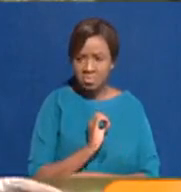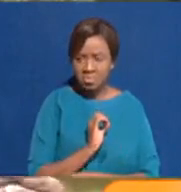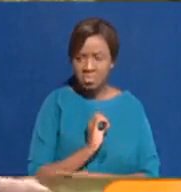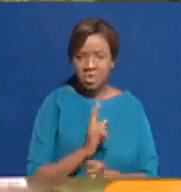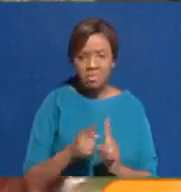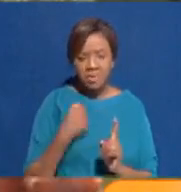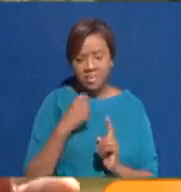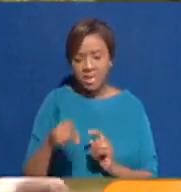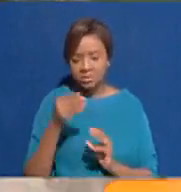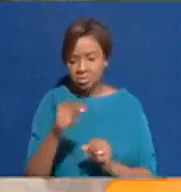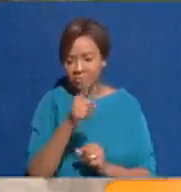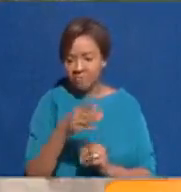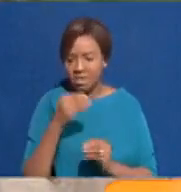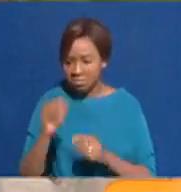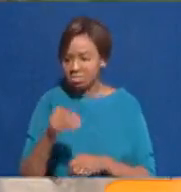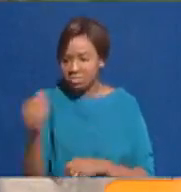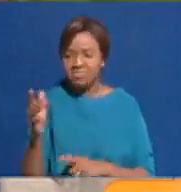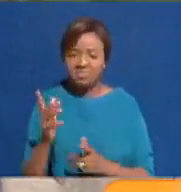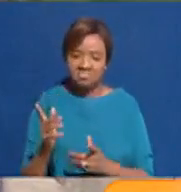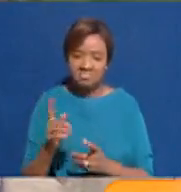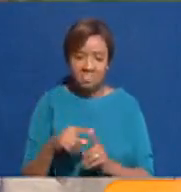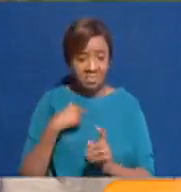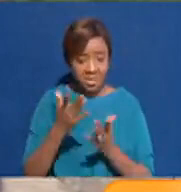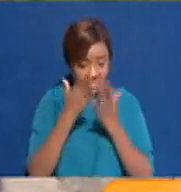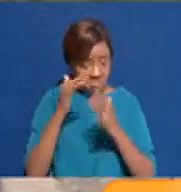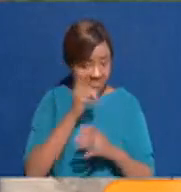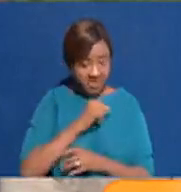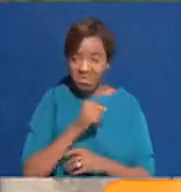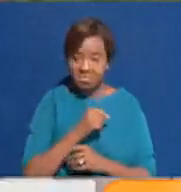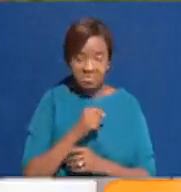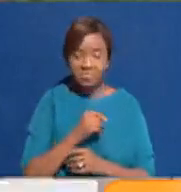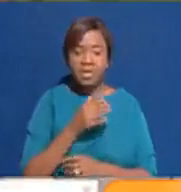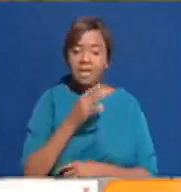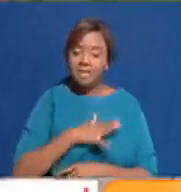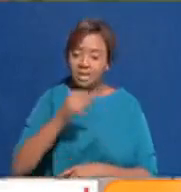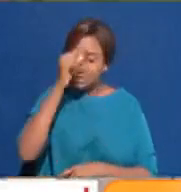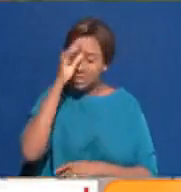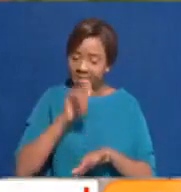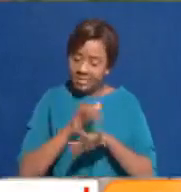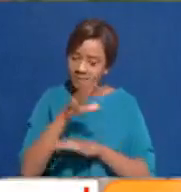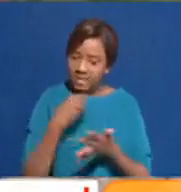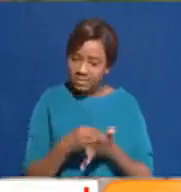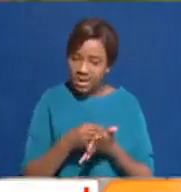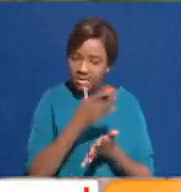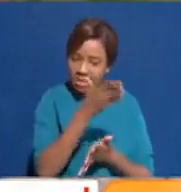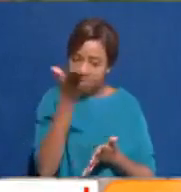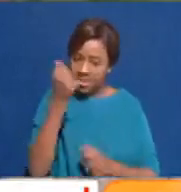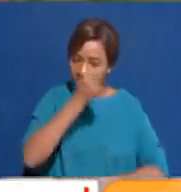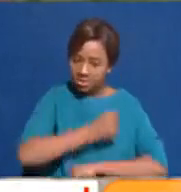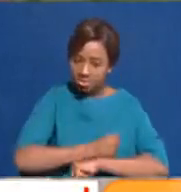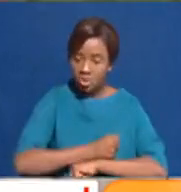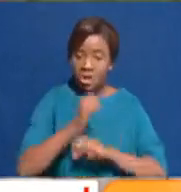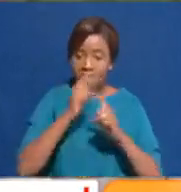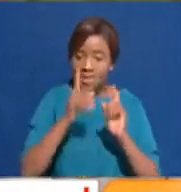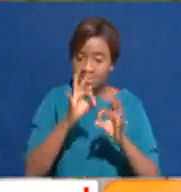can handle this, I can handle this. The government, tumana pesa kwa mazule, kila kitu echengwe sasawa, kama